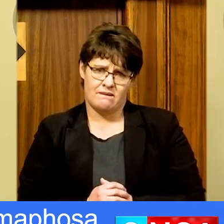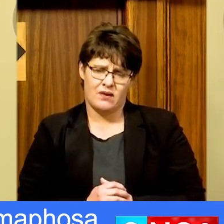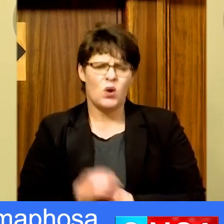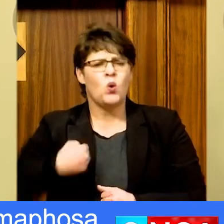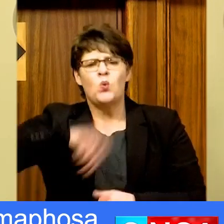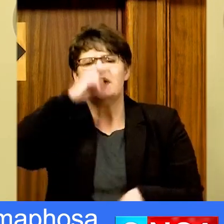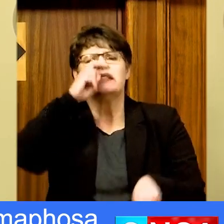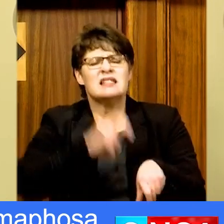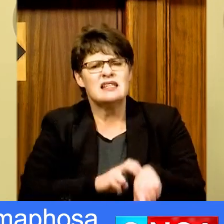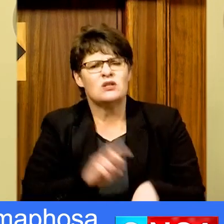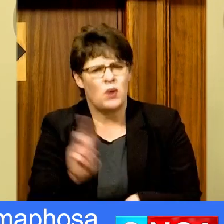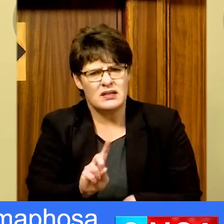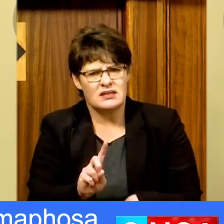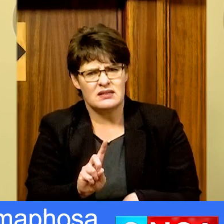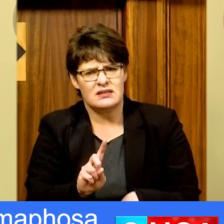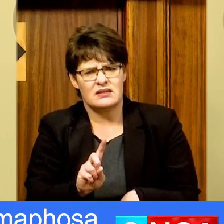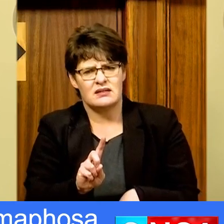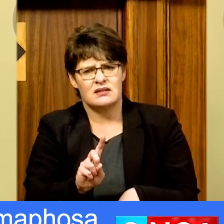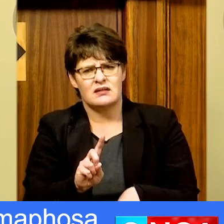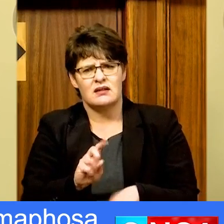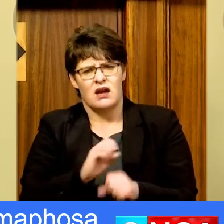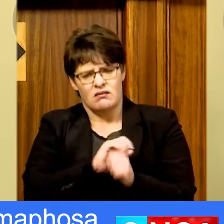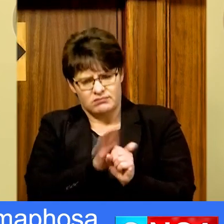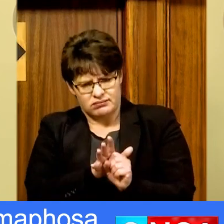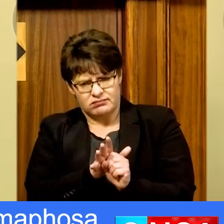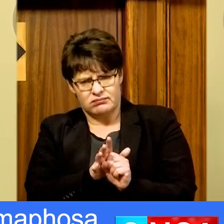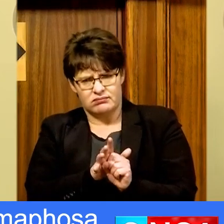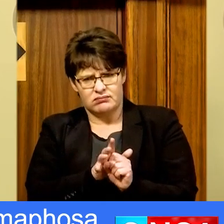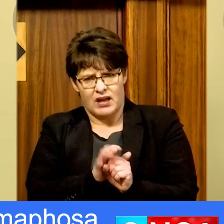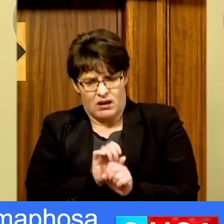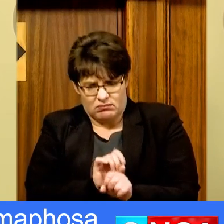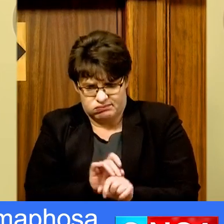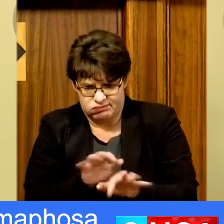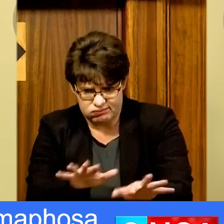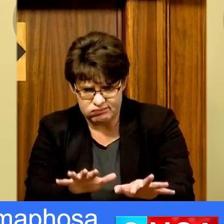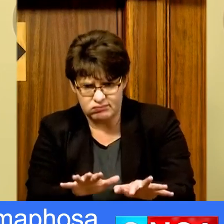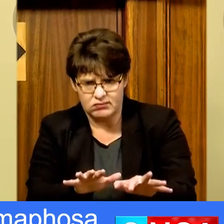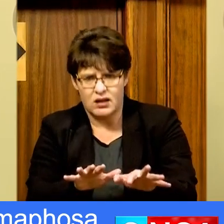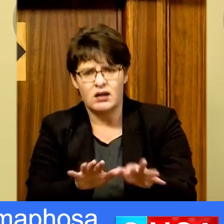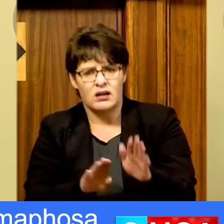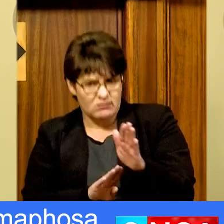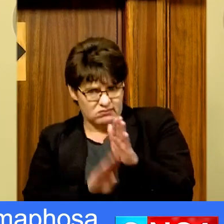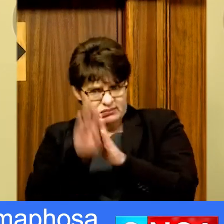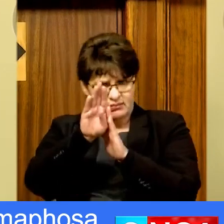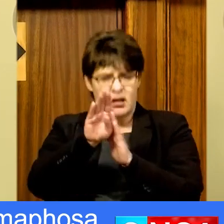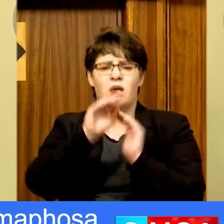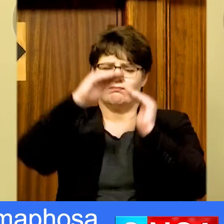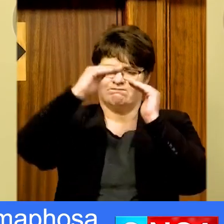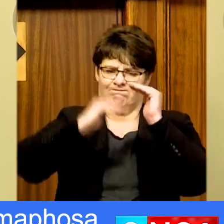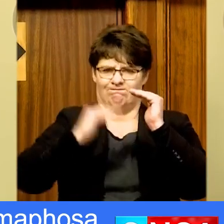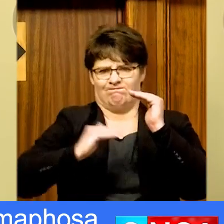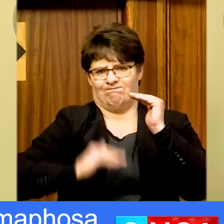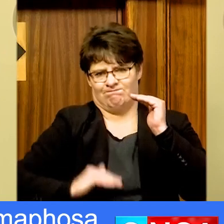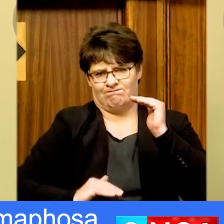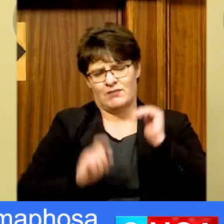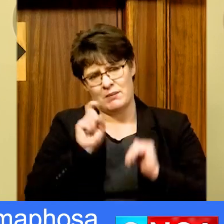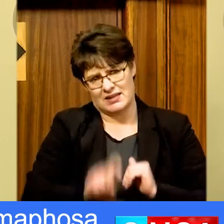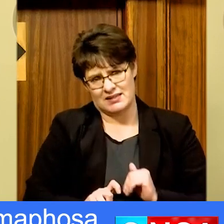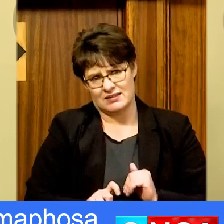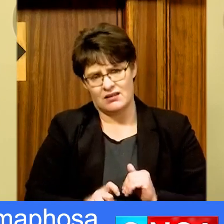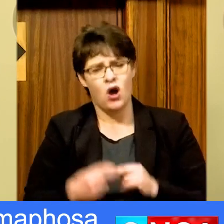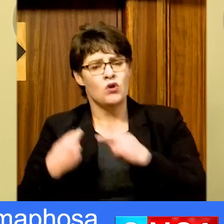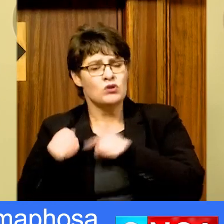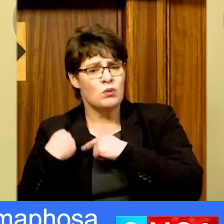together to bring down the rate of our infections. This is in our collective